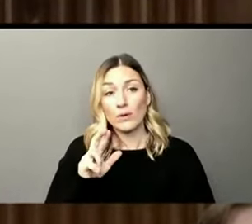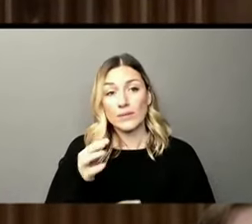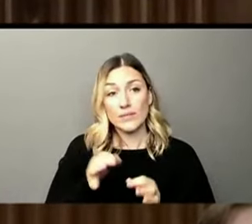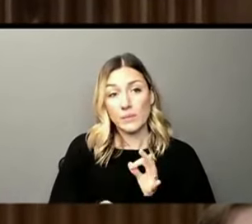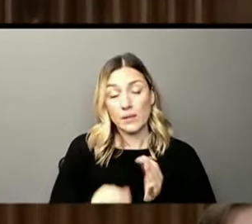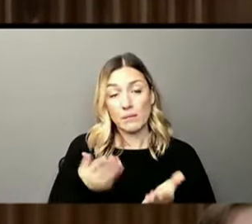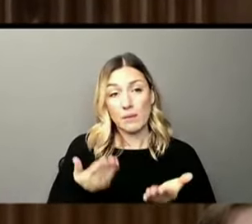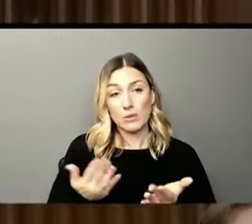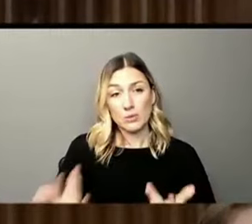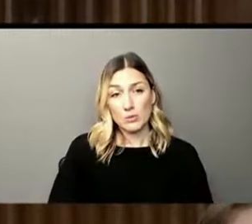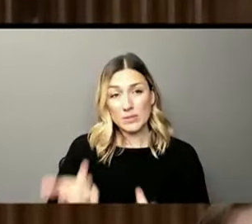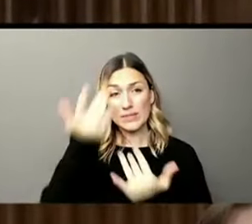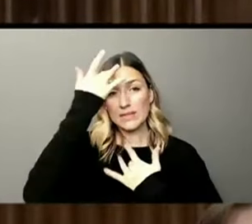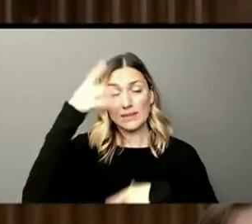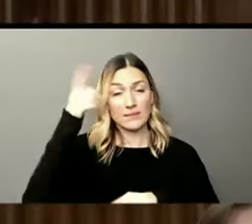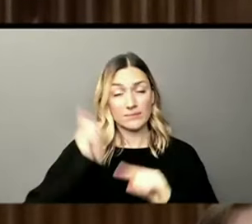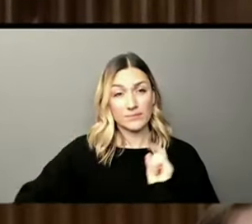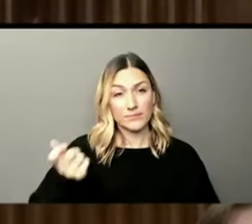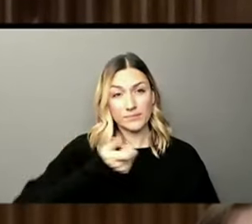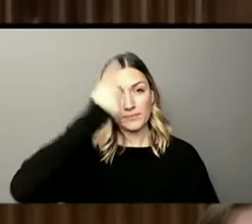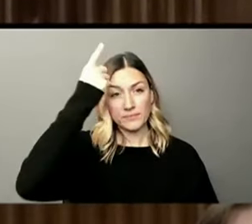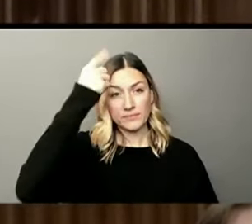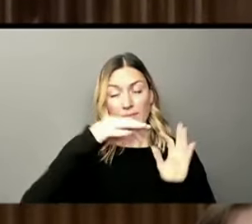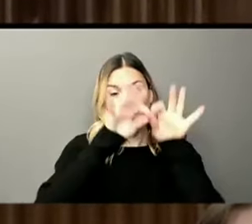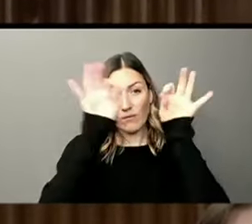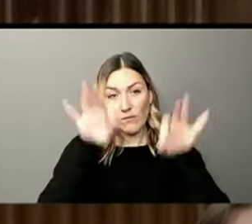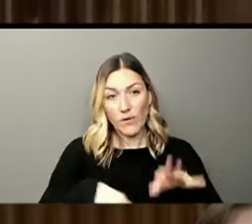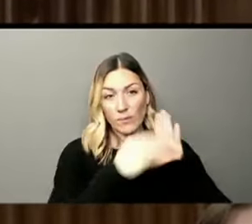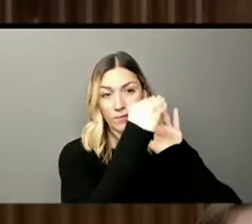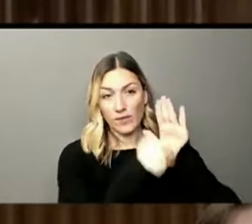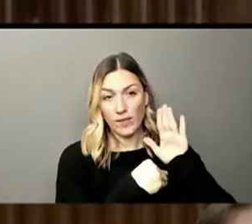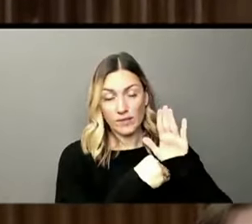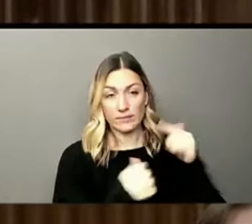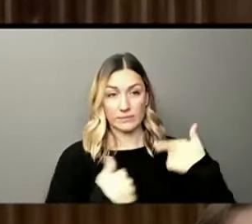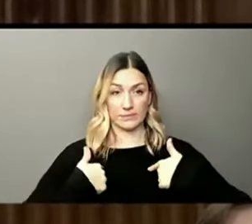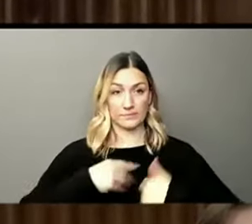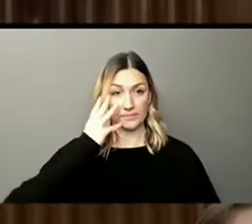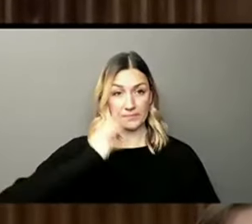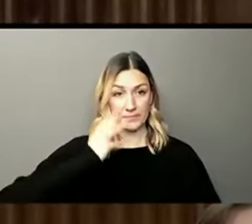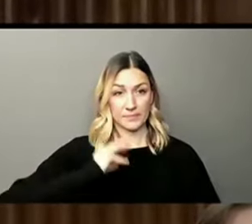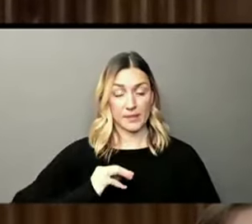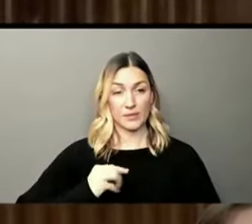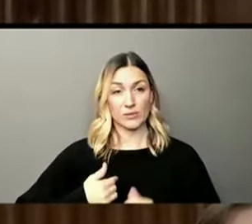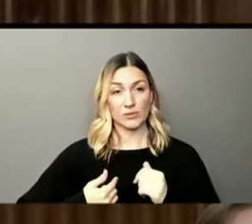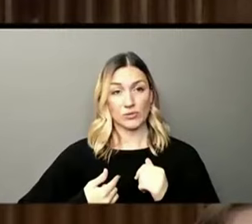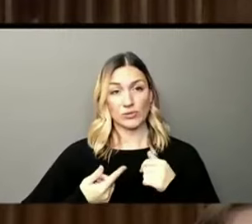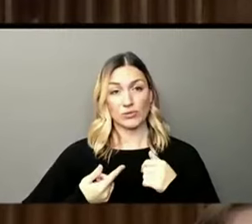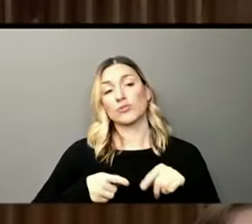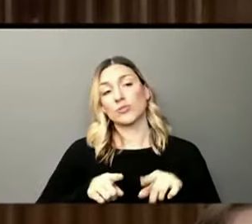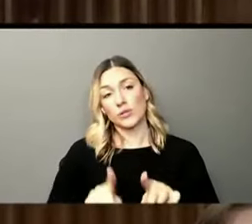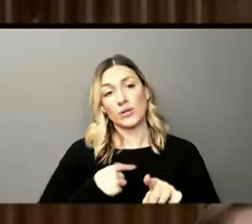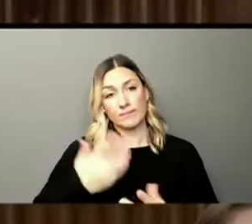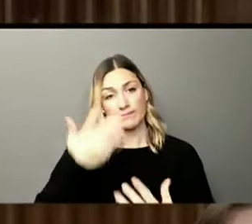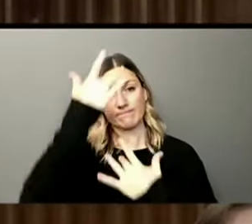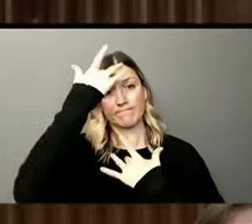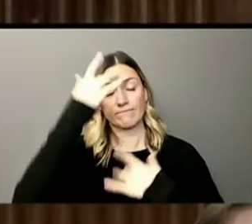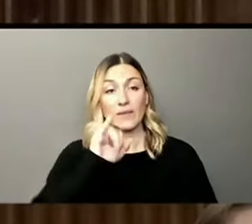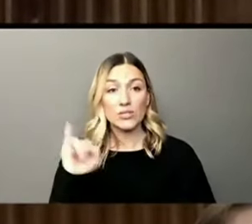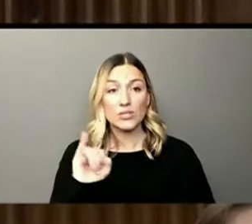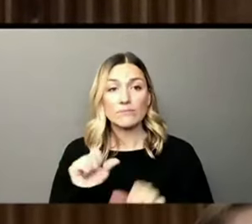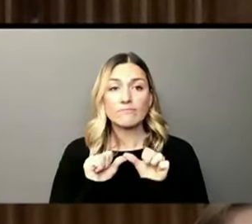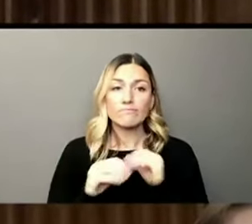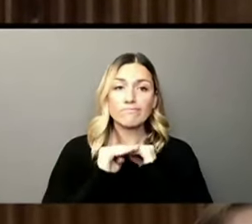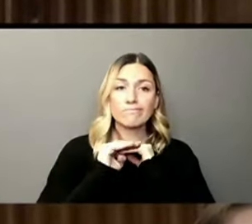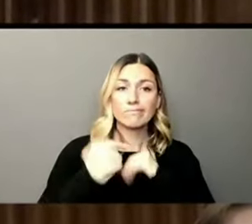ill to understand and fill out the forms, as I have been during relapse. My insurance keeps me stable enough to work, and I